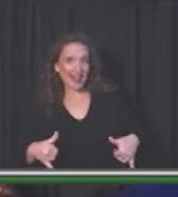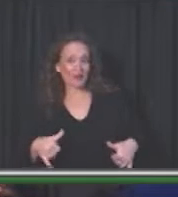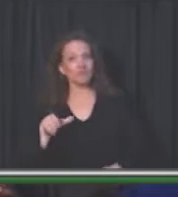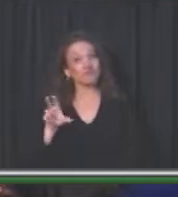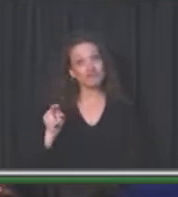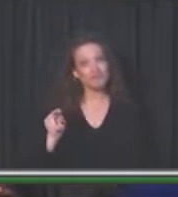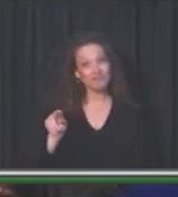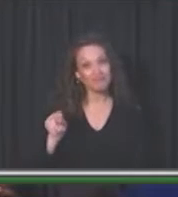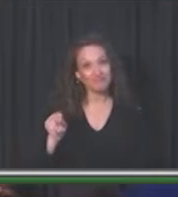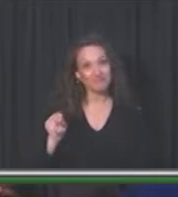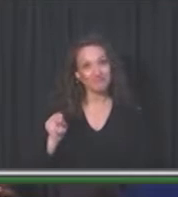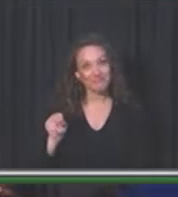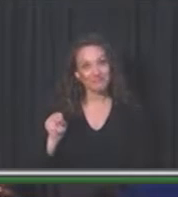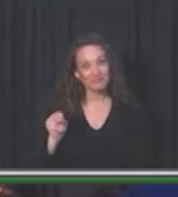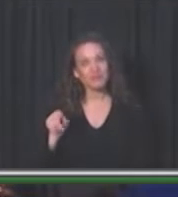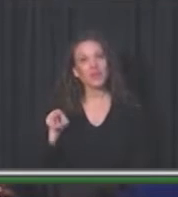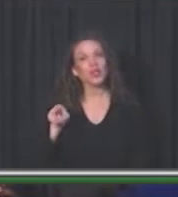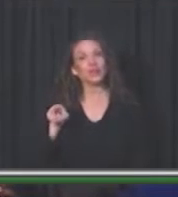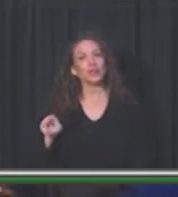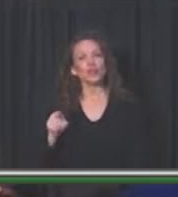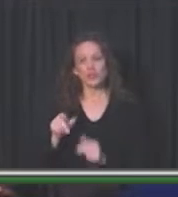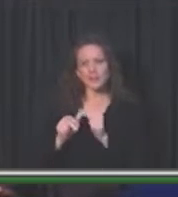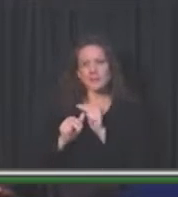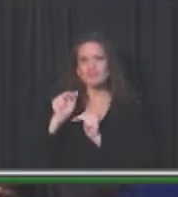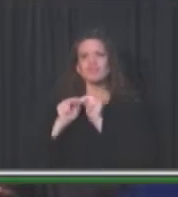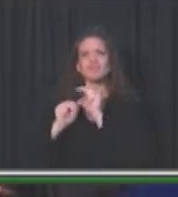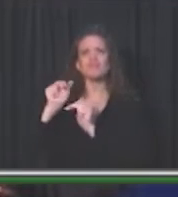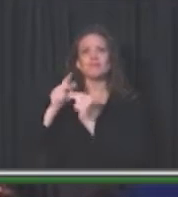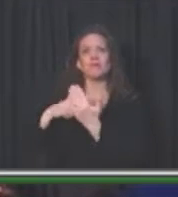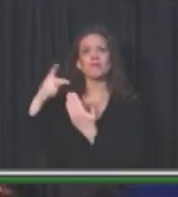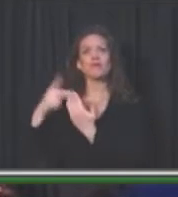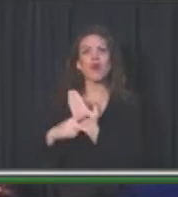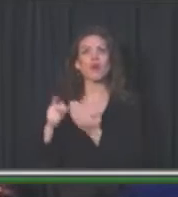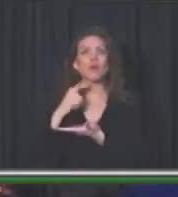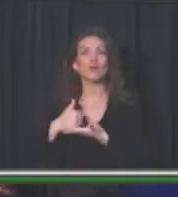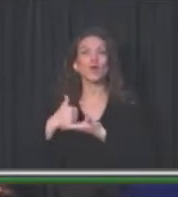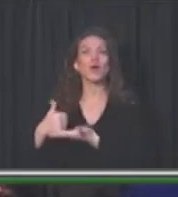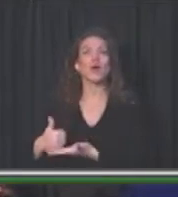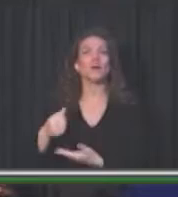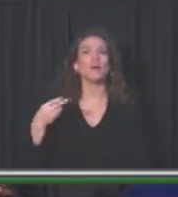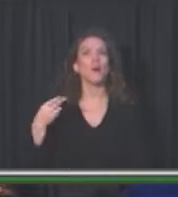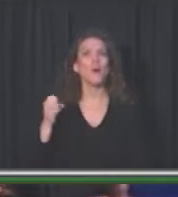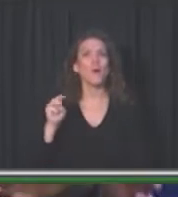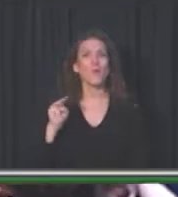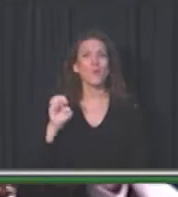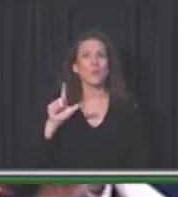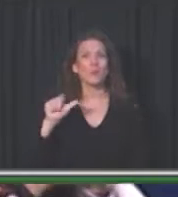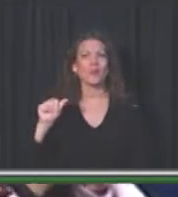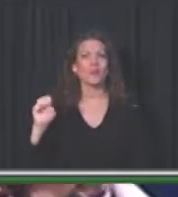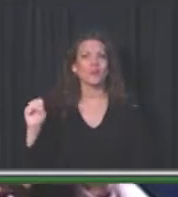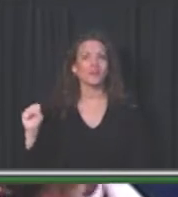No. She's building a program to help the homeless.